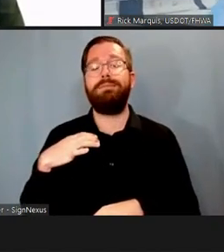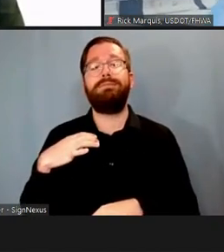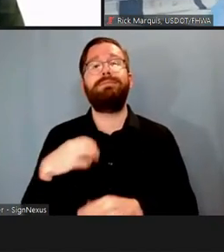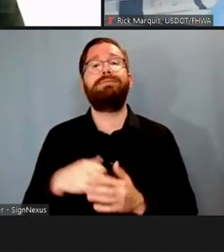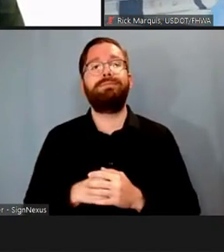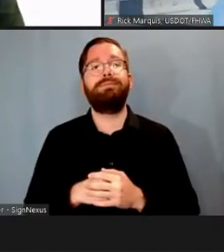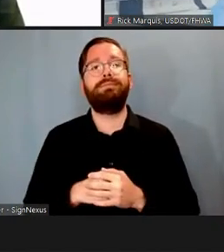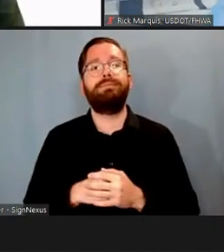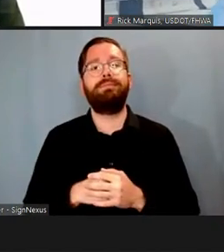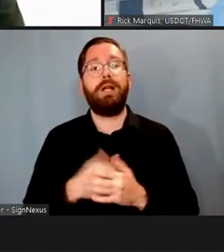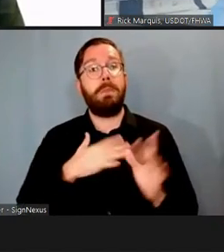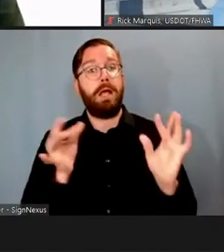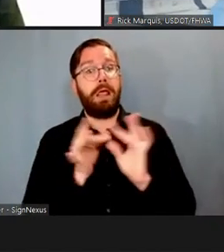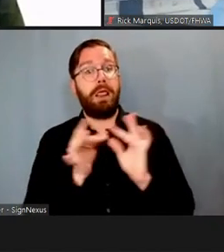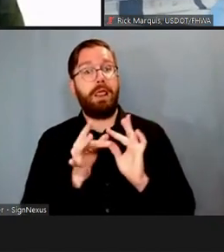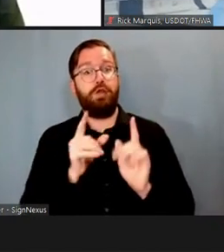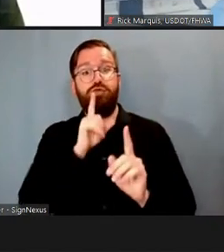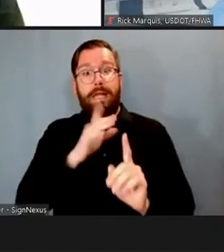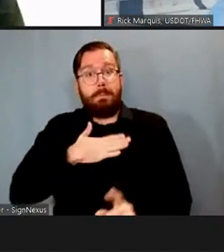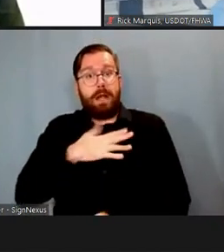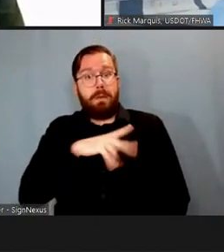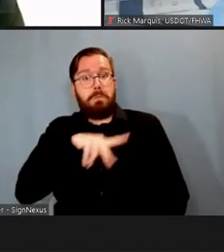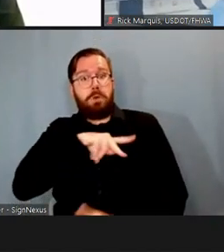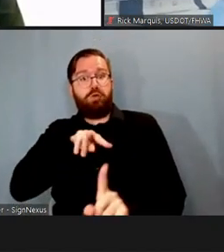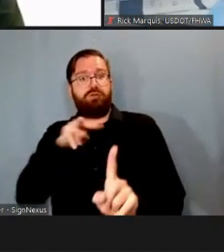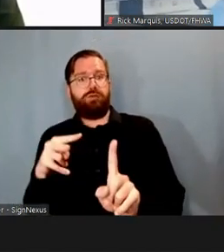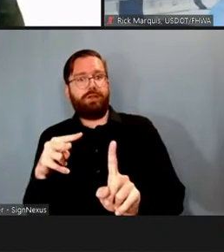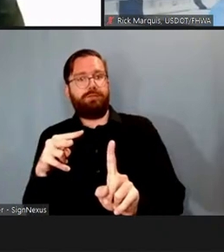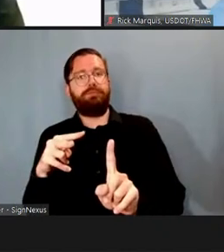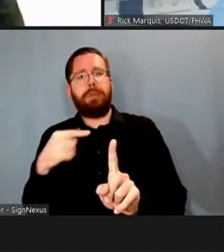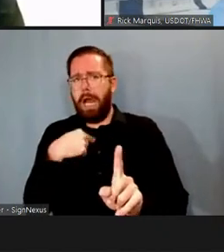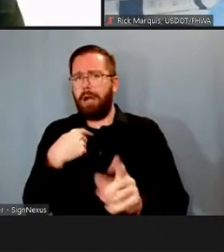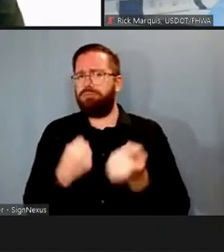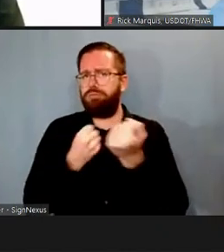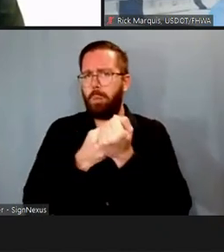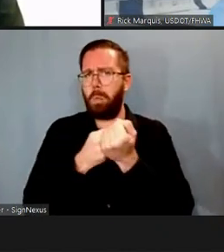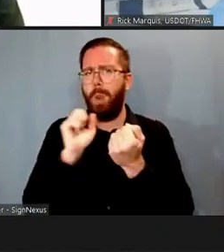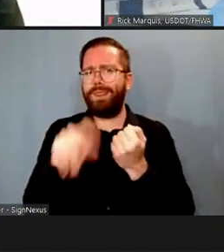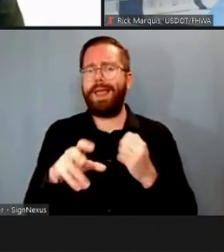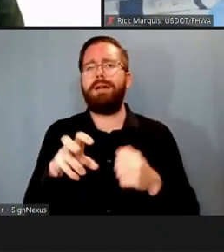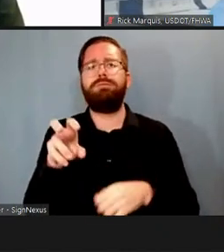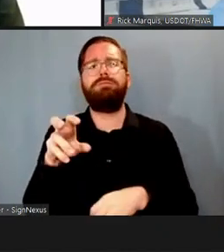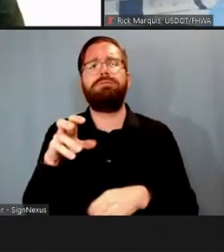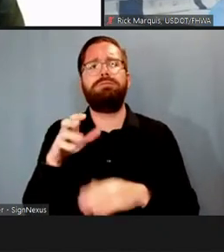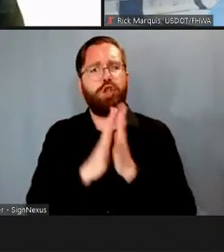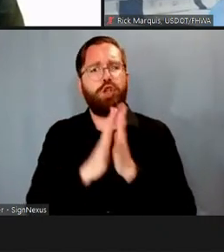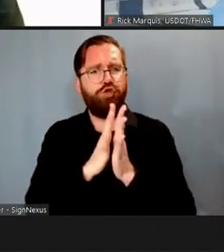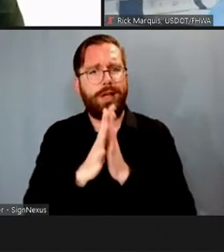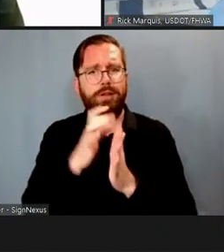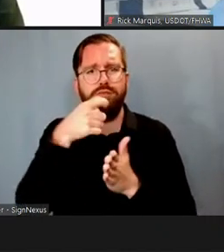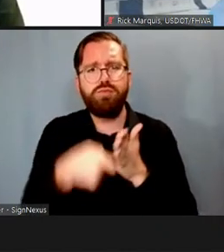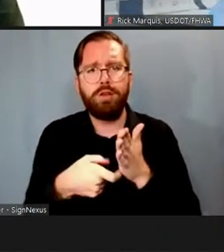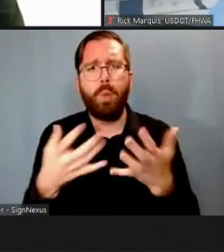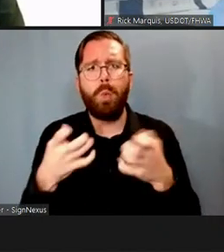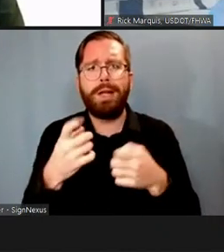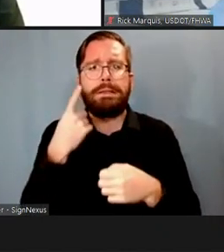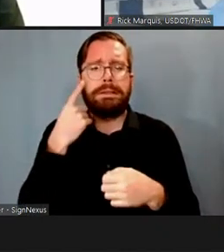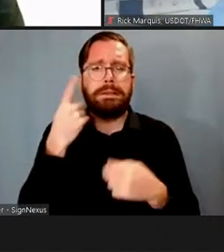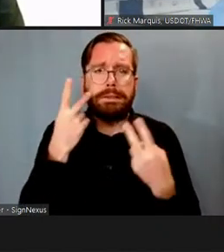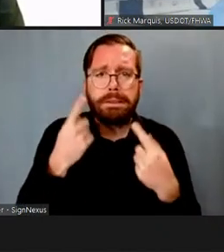statement reflects my personal opinions as a supporter of congestion pricing who wants to see a successful implementation that minimizes